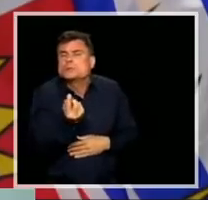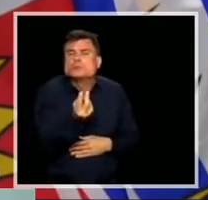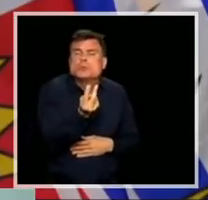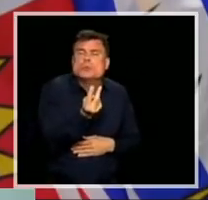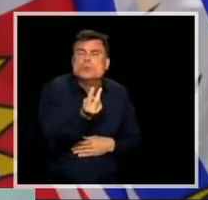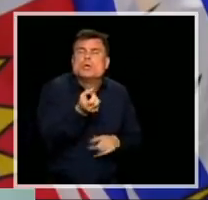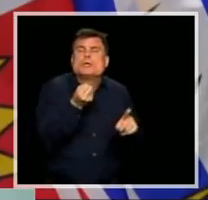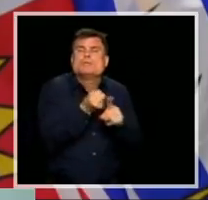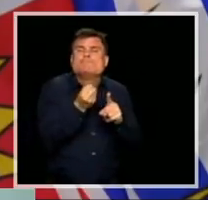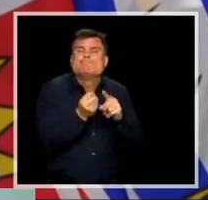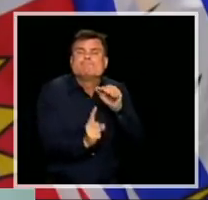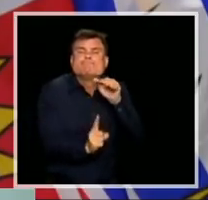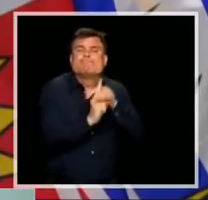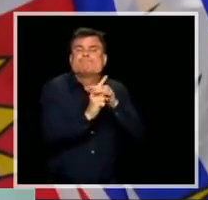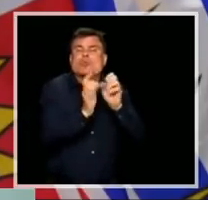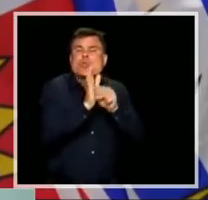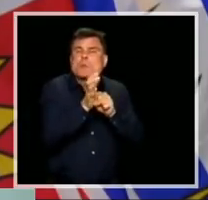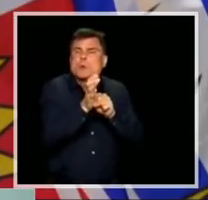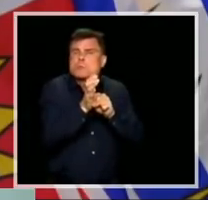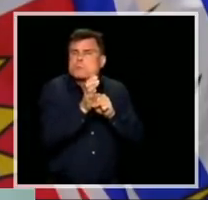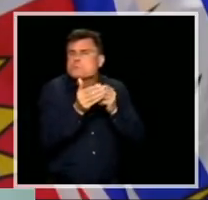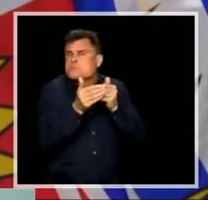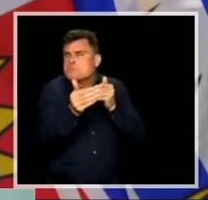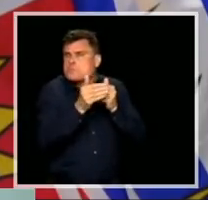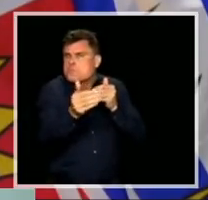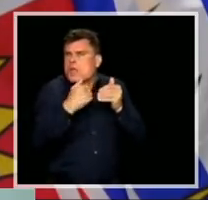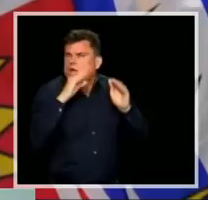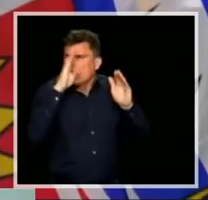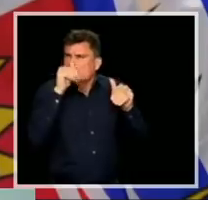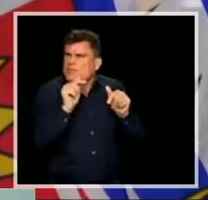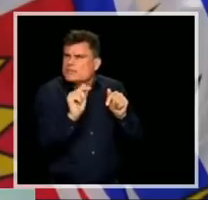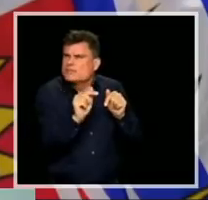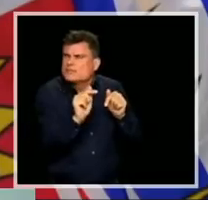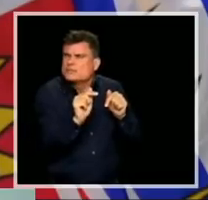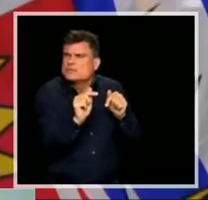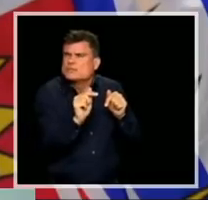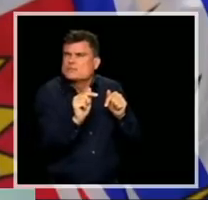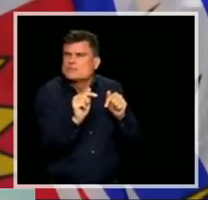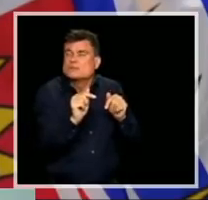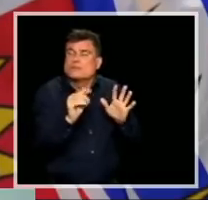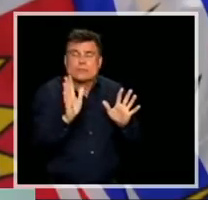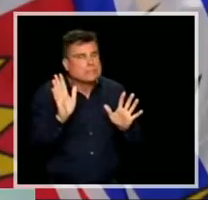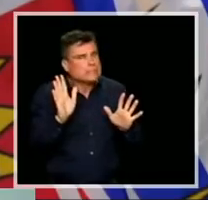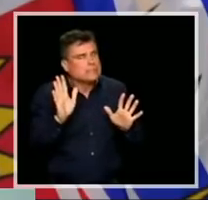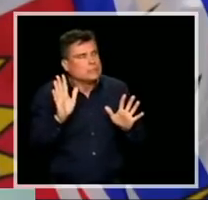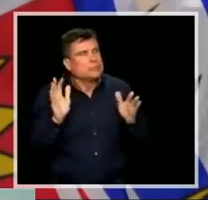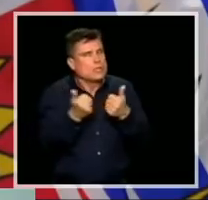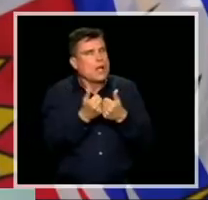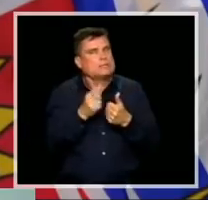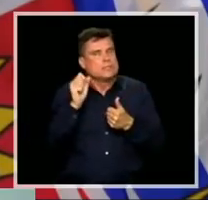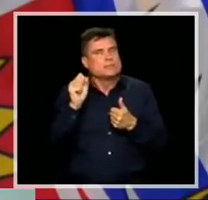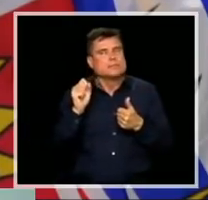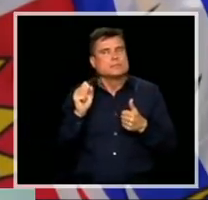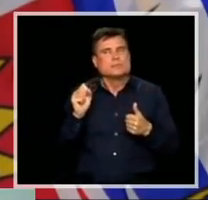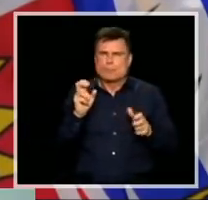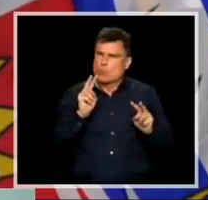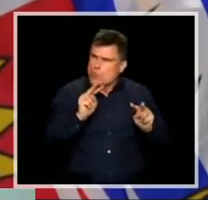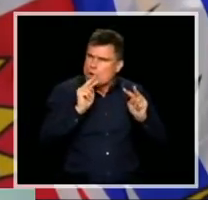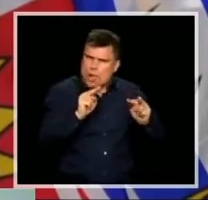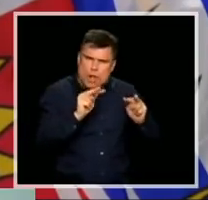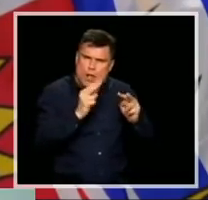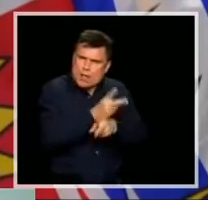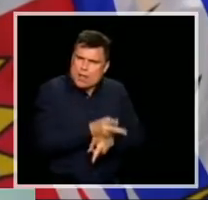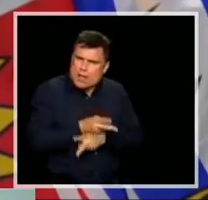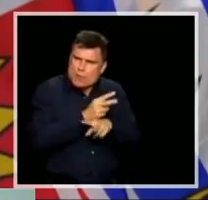Next question is from Vaughn Palmer, Vancouver Sun. Good afternoon, Dr. Henry. Thanks for taking my question. A report out